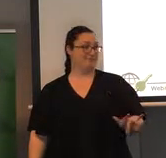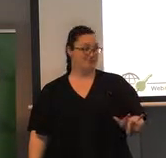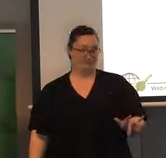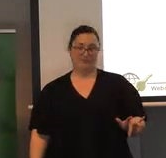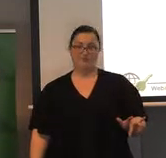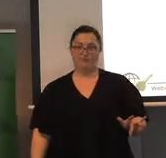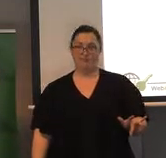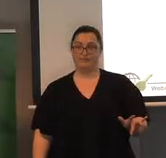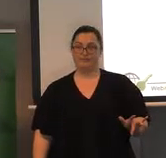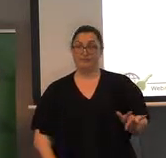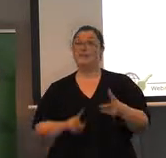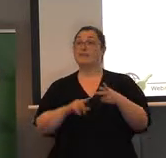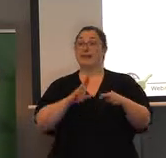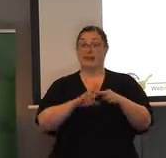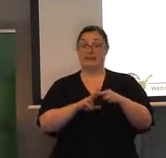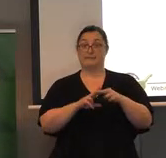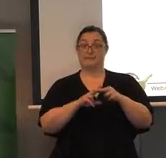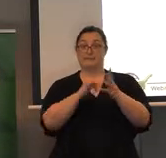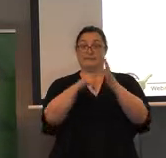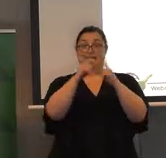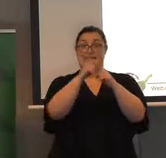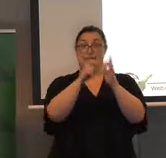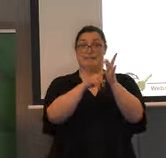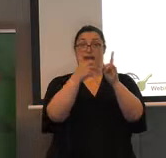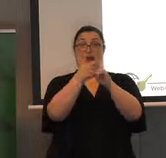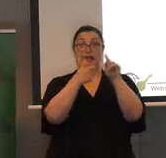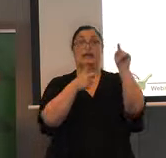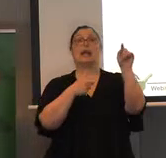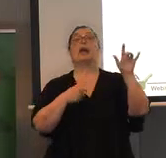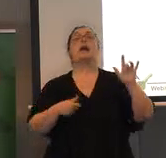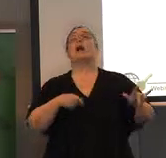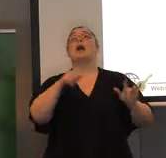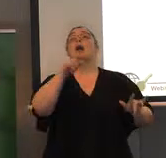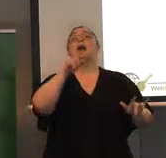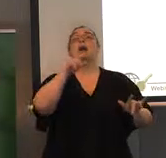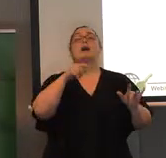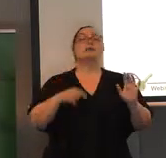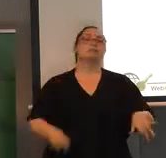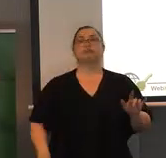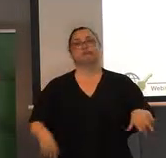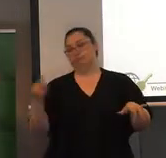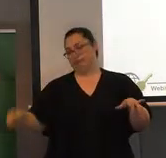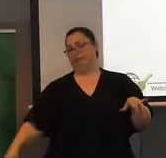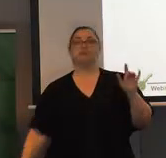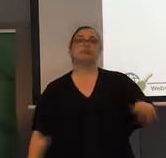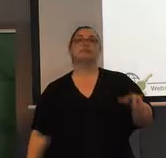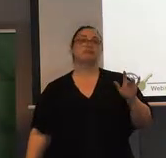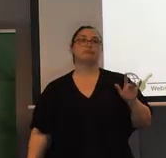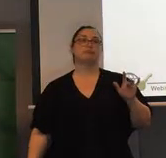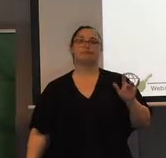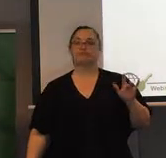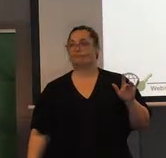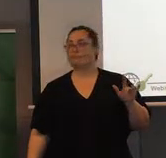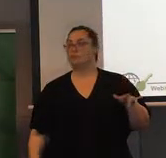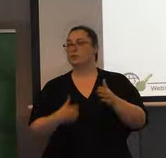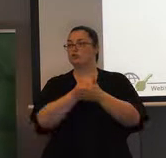is that even if I had passed a skip link that was there, Once I think, oh, well, you know, it's probably just a couple of